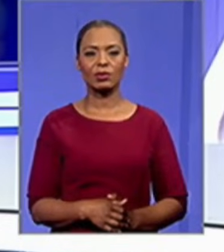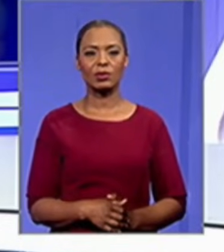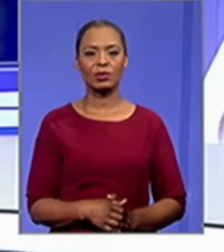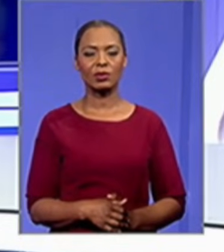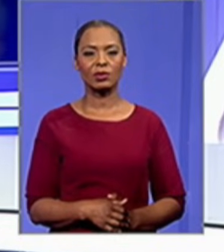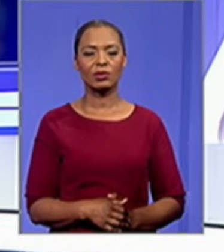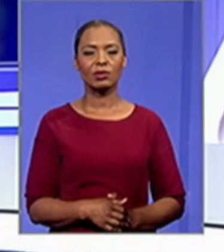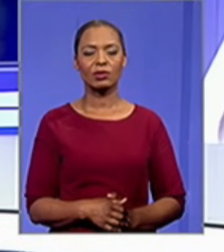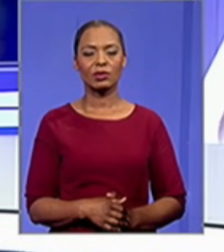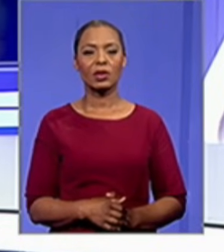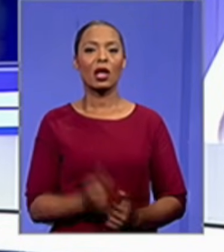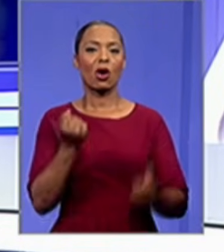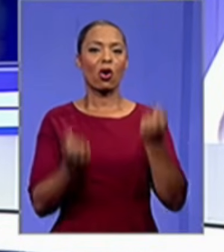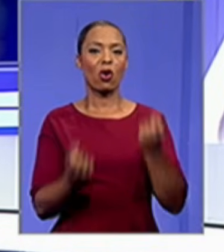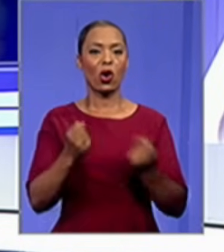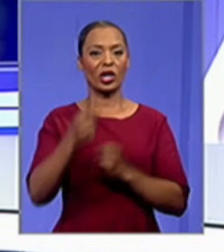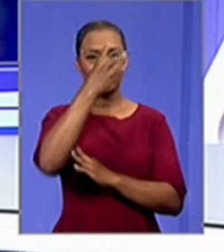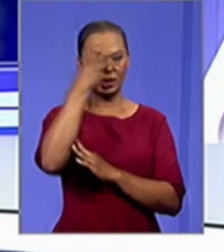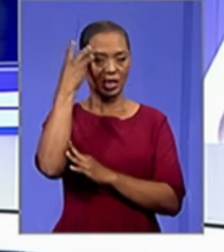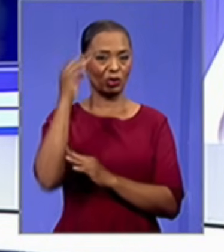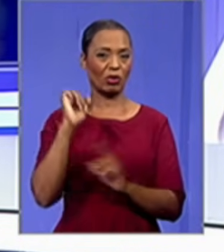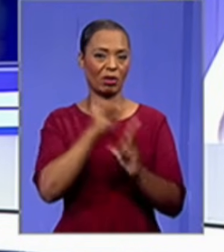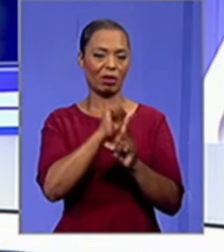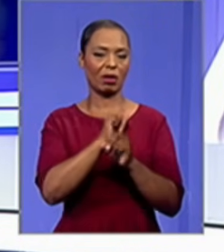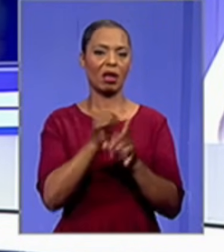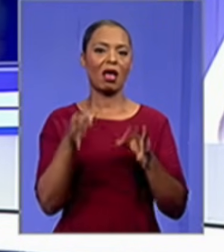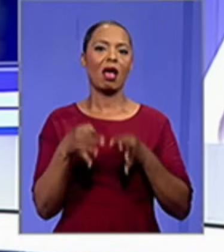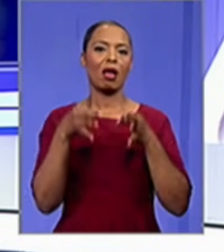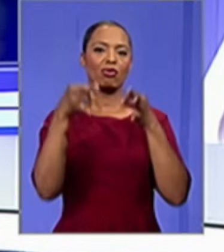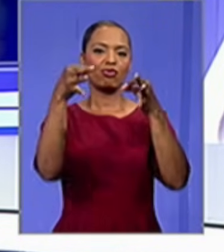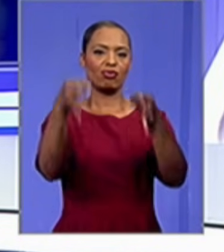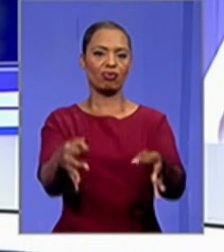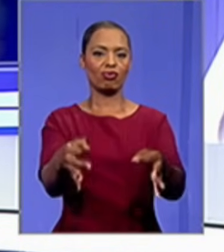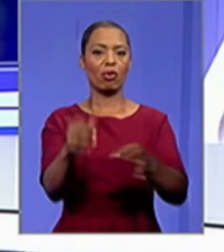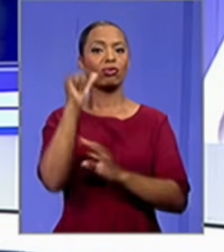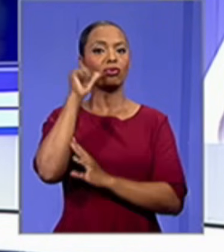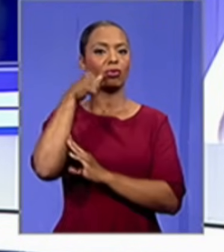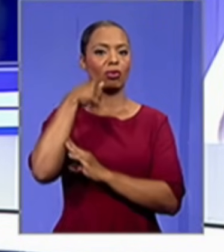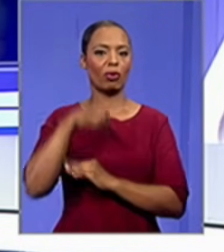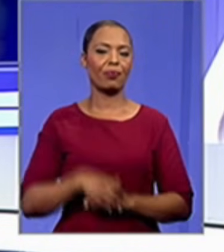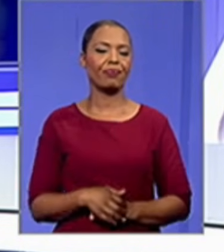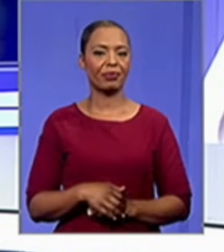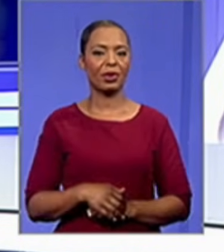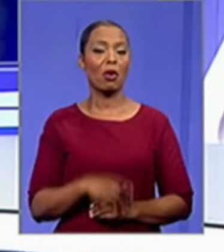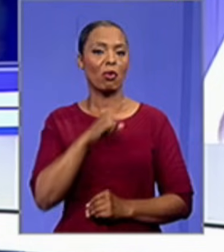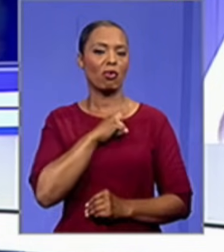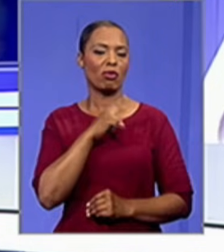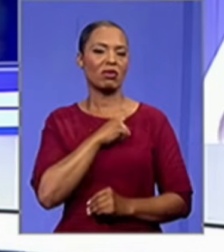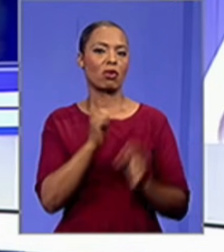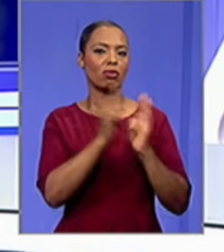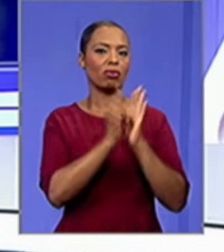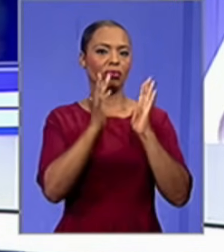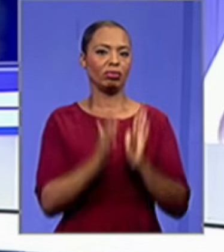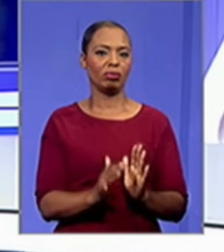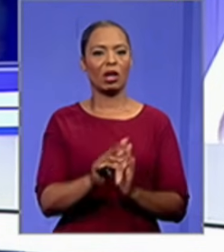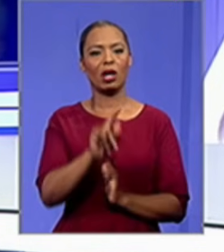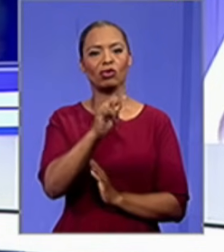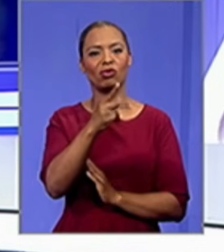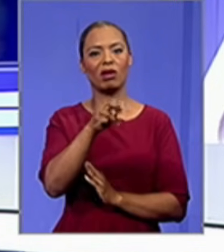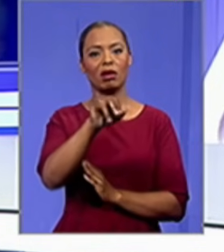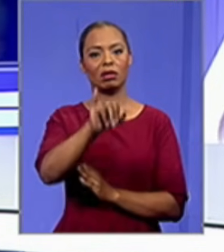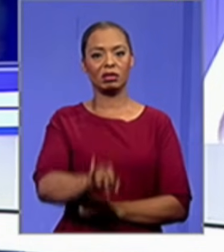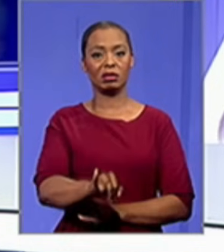Tsheko ka gare ga tsheko ya Senzo Meiwa e šuthušeditšwe letšatšing la go sasa. Se se latela morago ga gore moadvokata